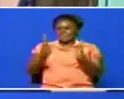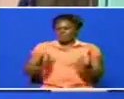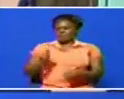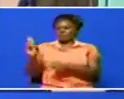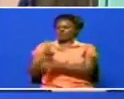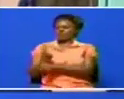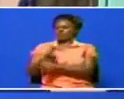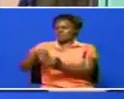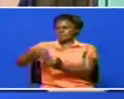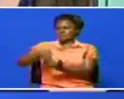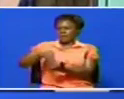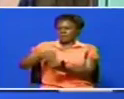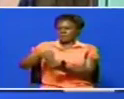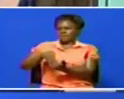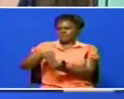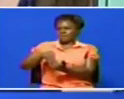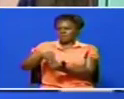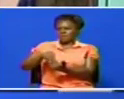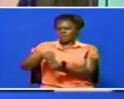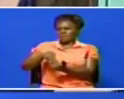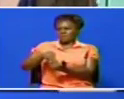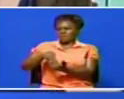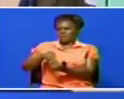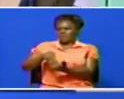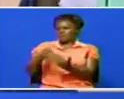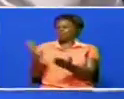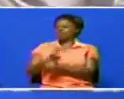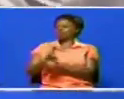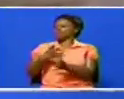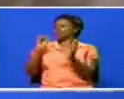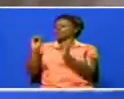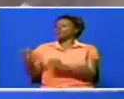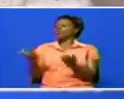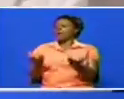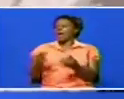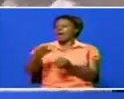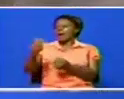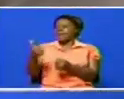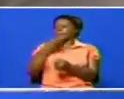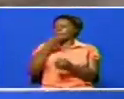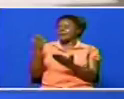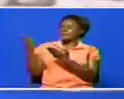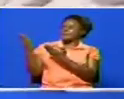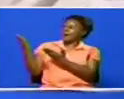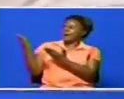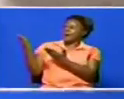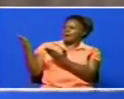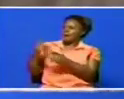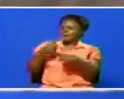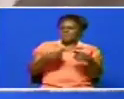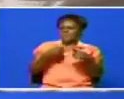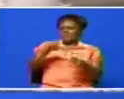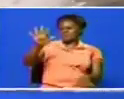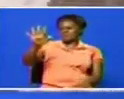actual user. Huyo actual user akishaitumia anapeleka wapi? Others like George Mwangi, a fruits vendor for 5 years